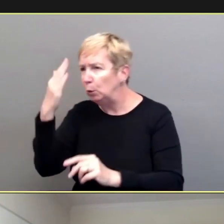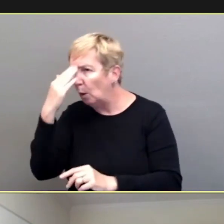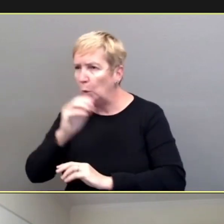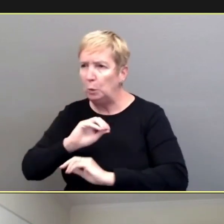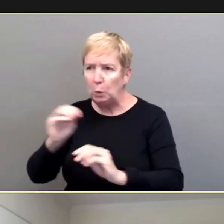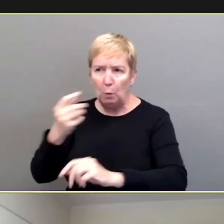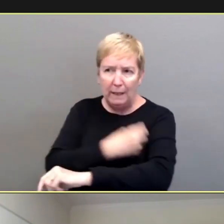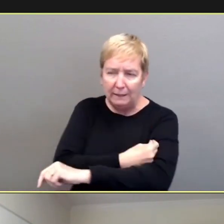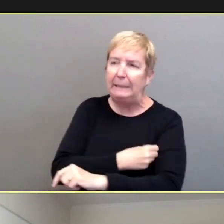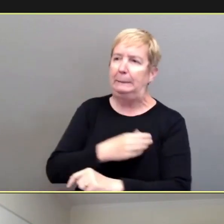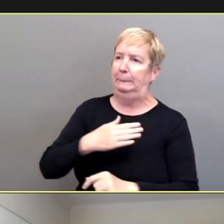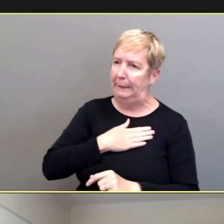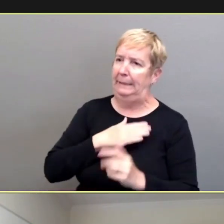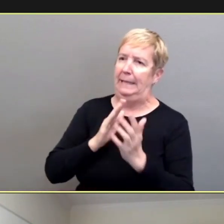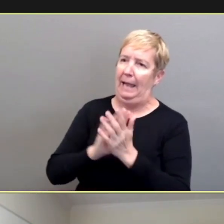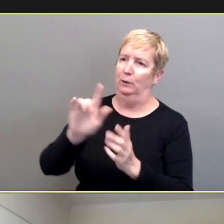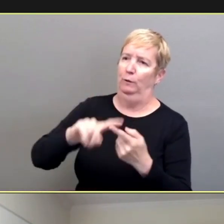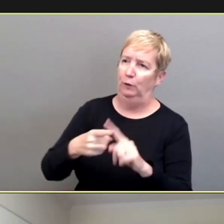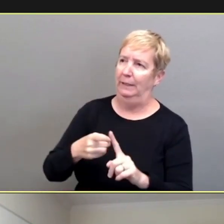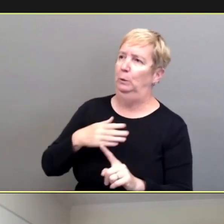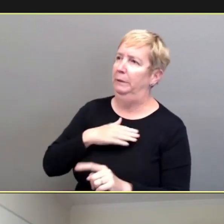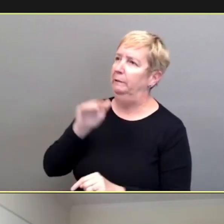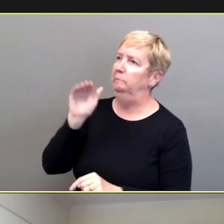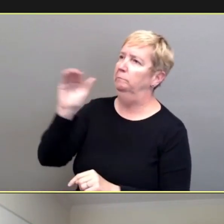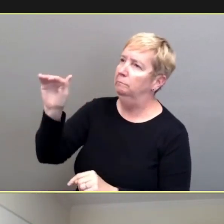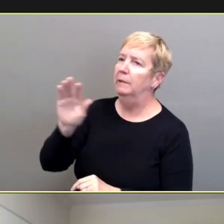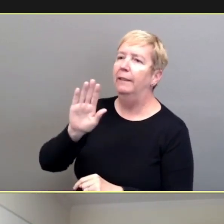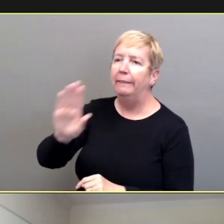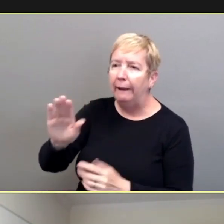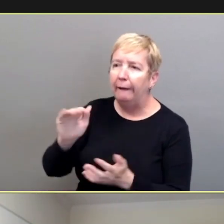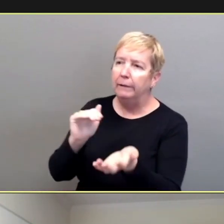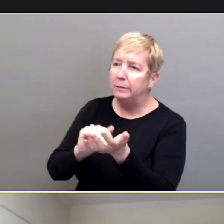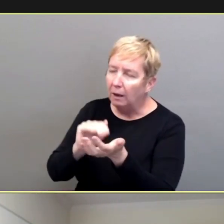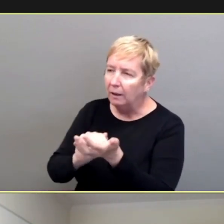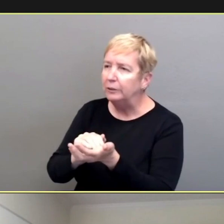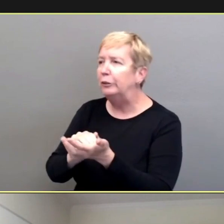trusted source of health information to talk through that